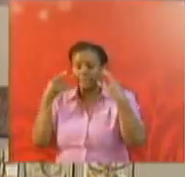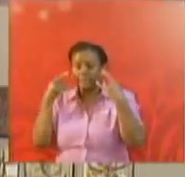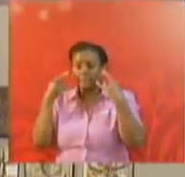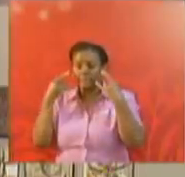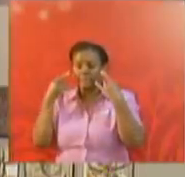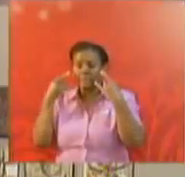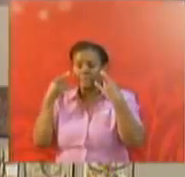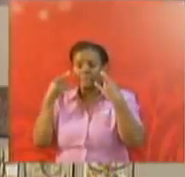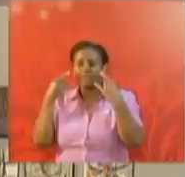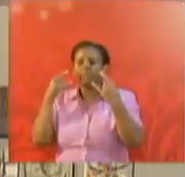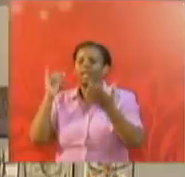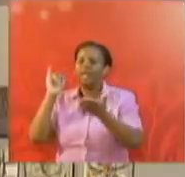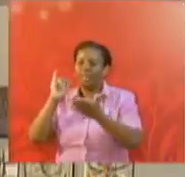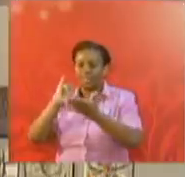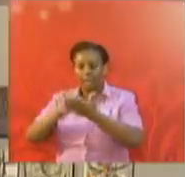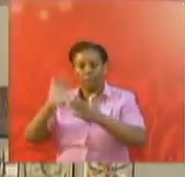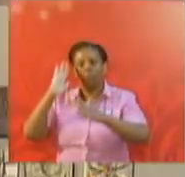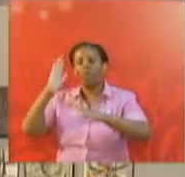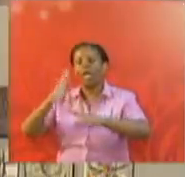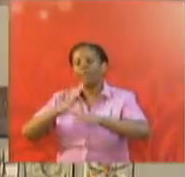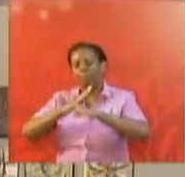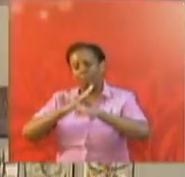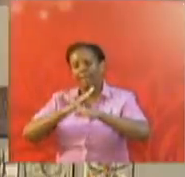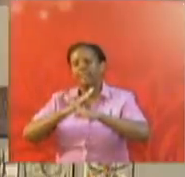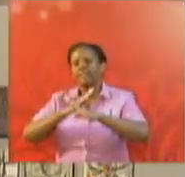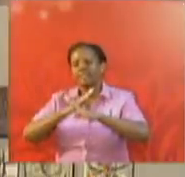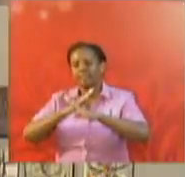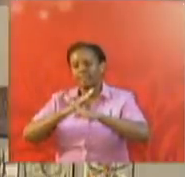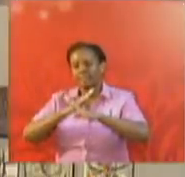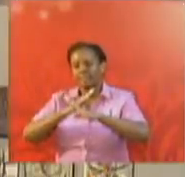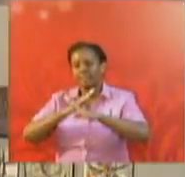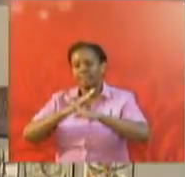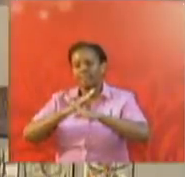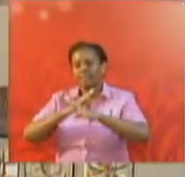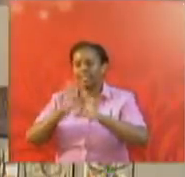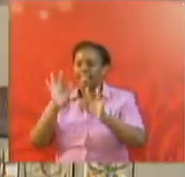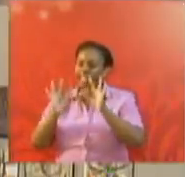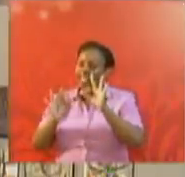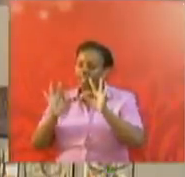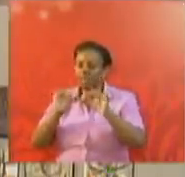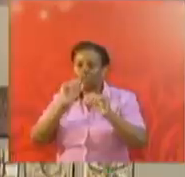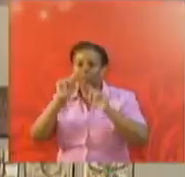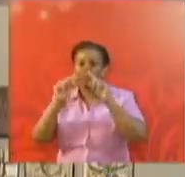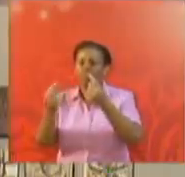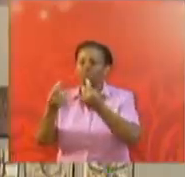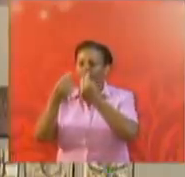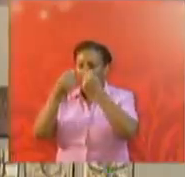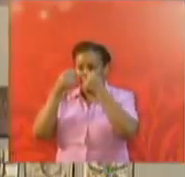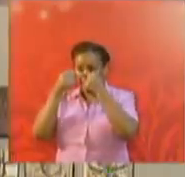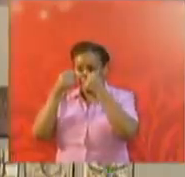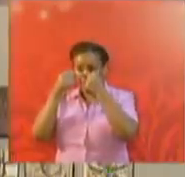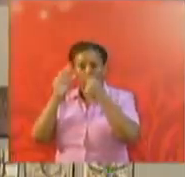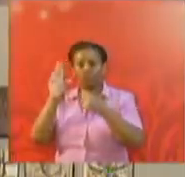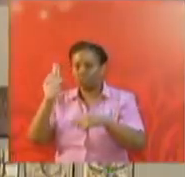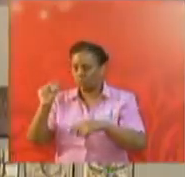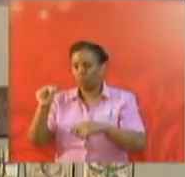extent, help to reduce the risk of having any sort of contaminated viral particles reach your eyes one way